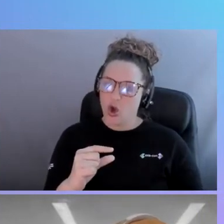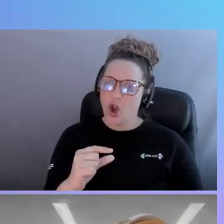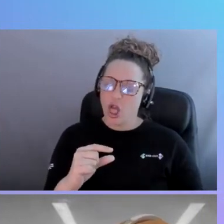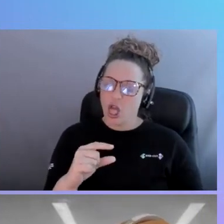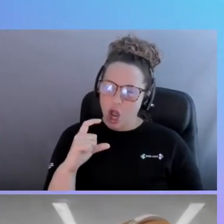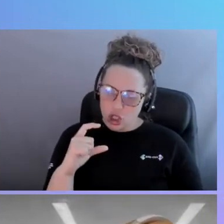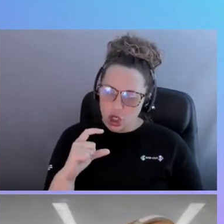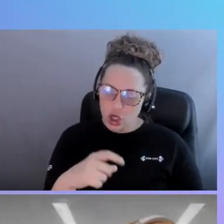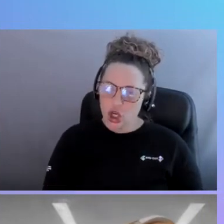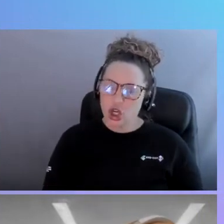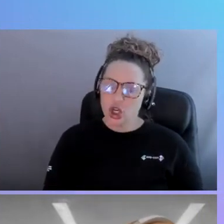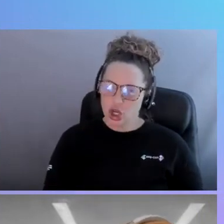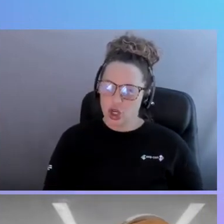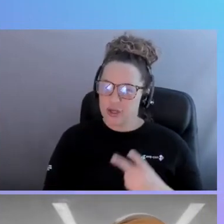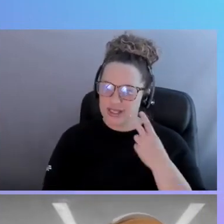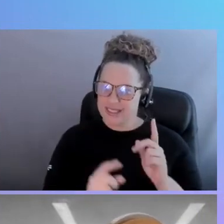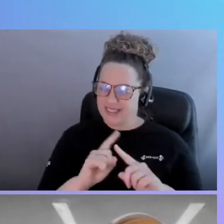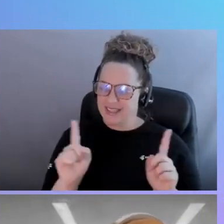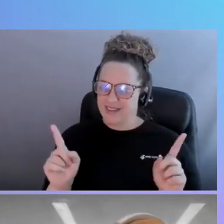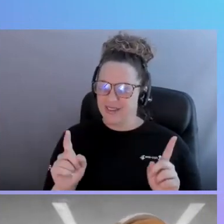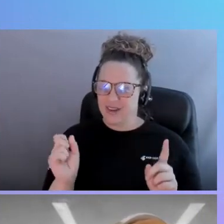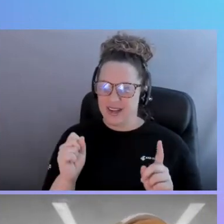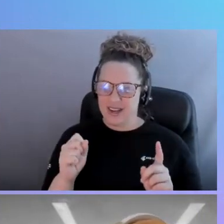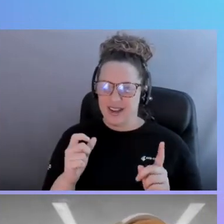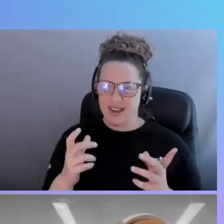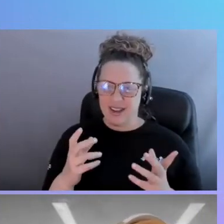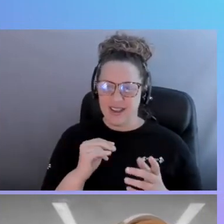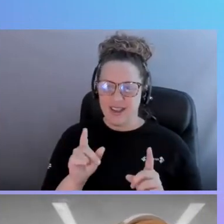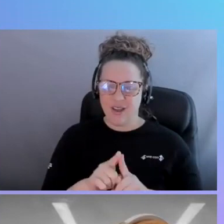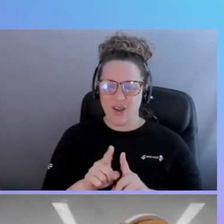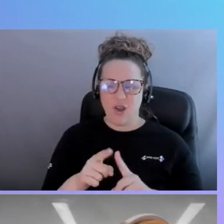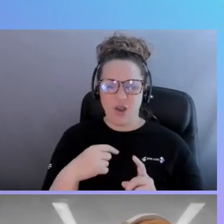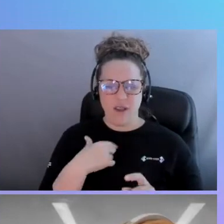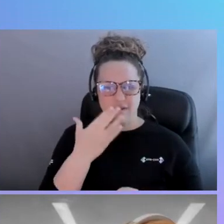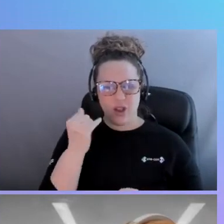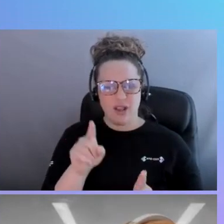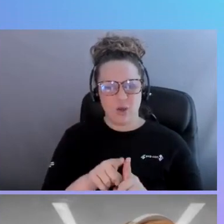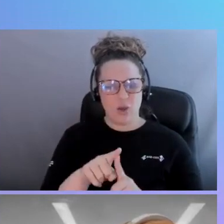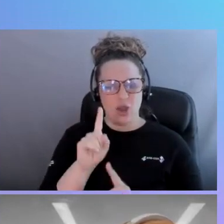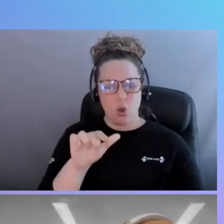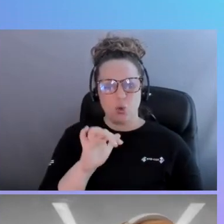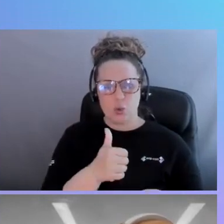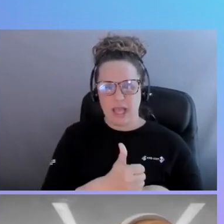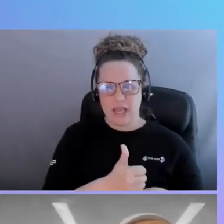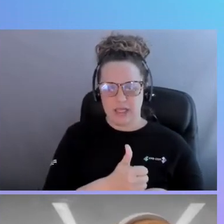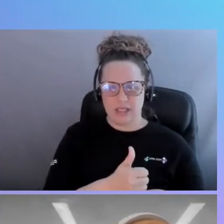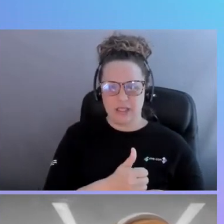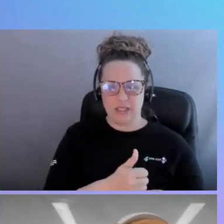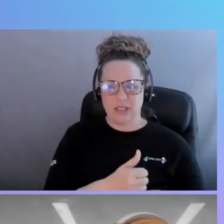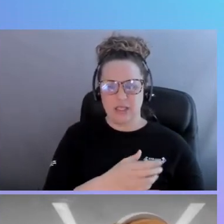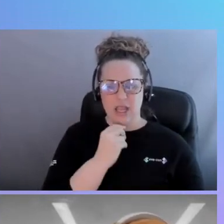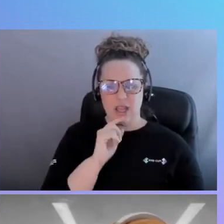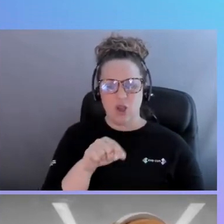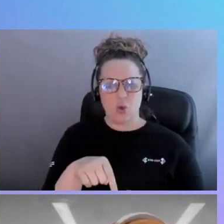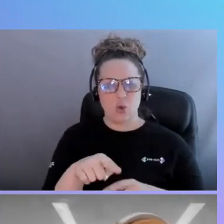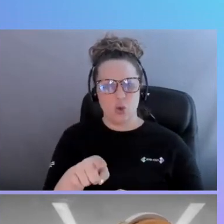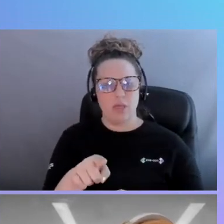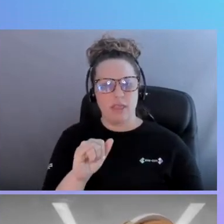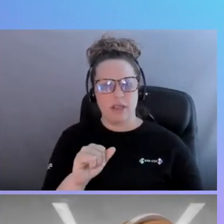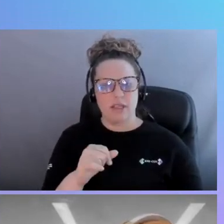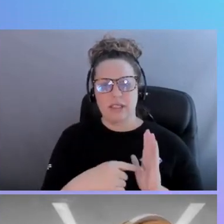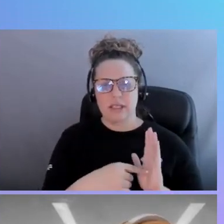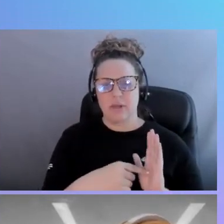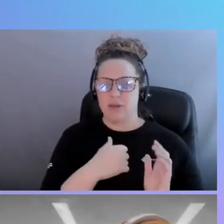larger. Oh yeah, and I forgot as well, if you go to settings and go to display and